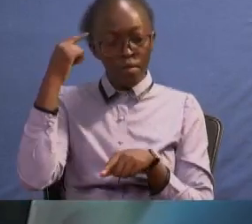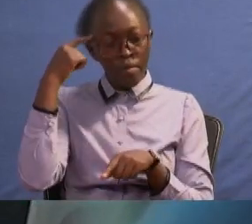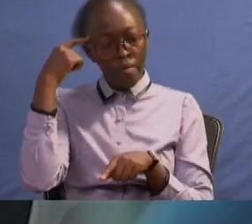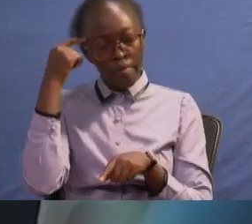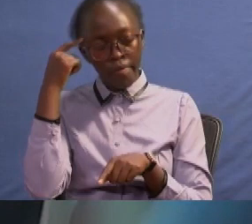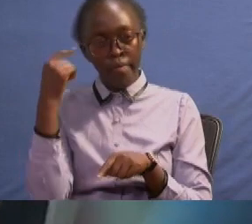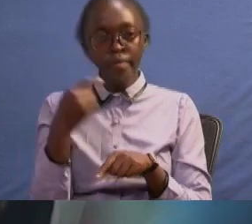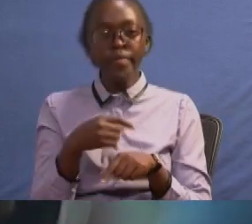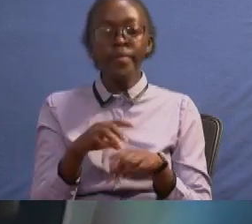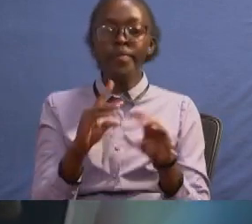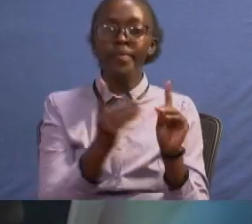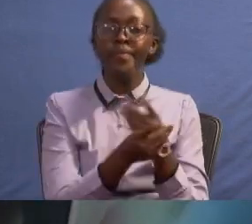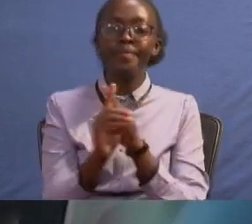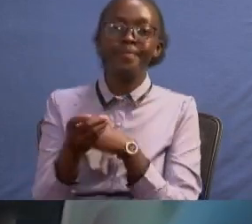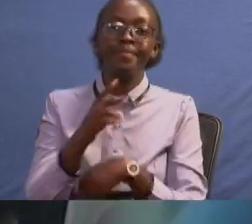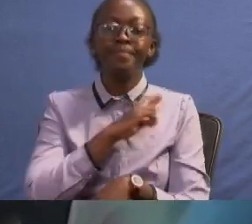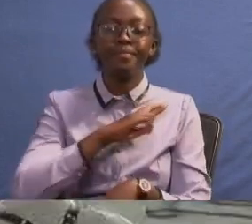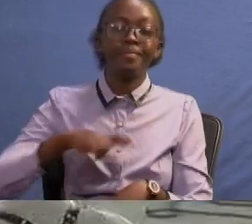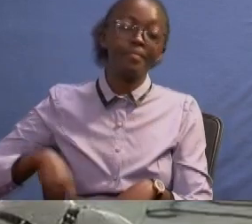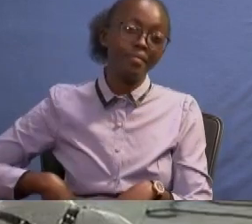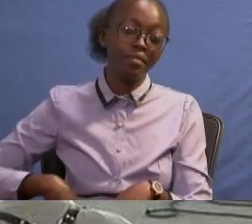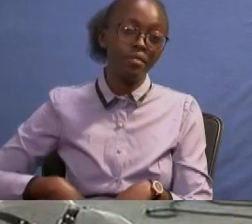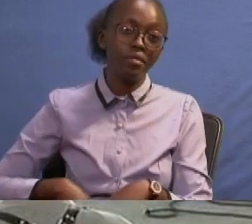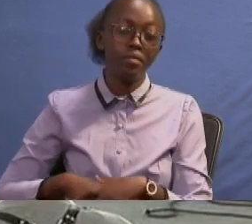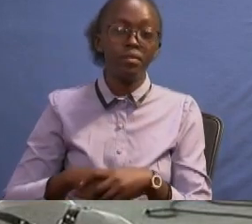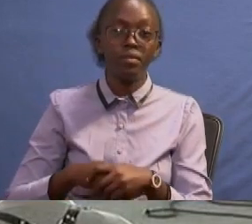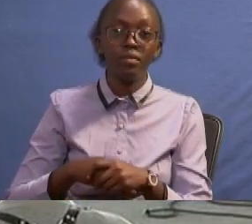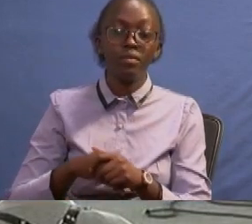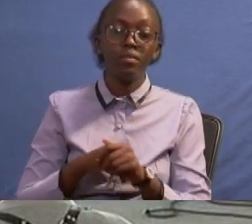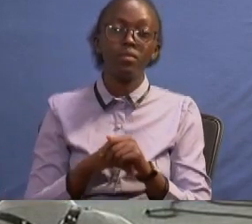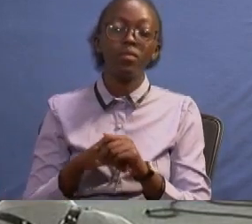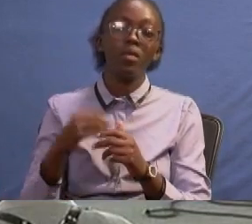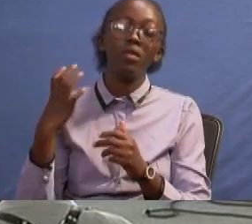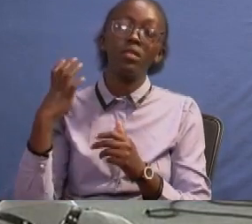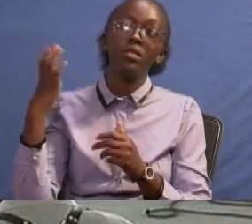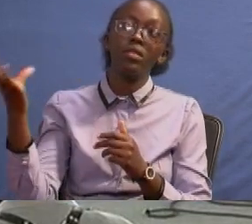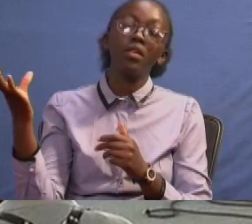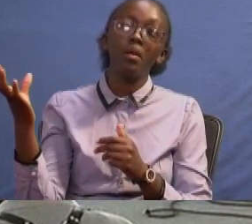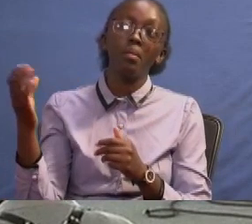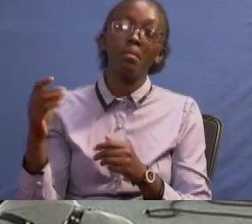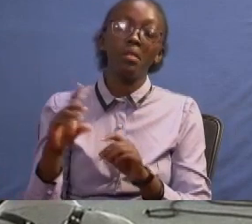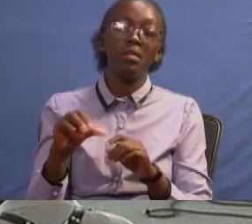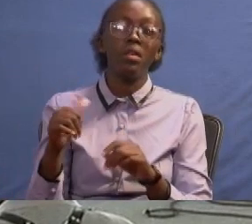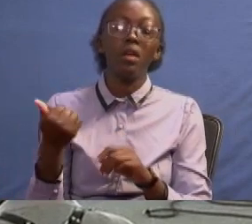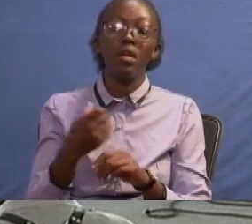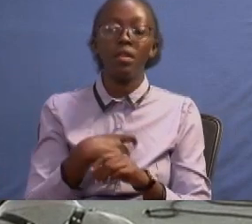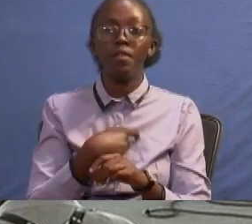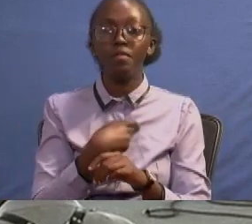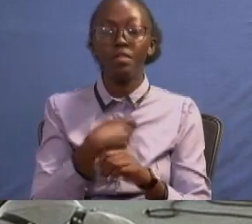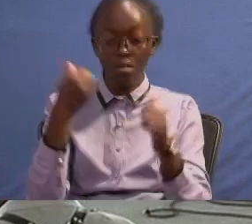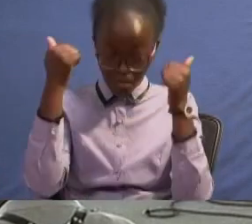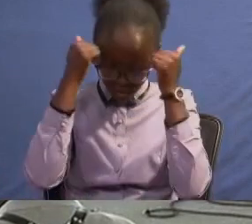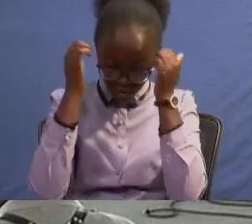religions and denominations. Mr. Chancellor, sir, distinguished guests and dear